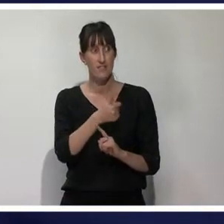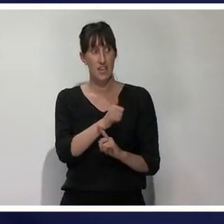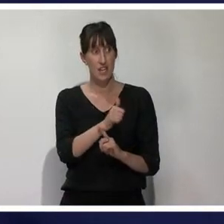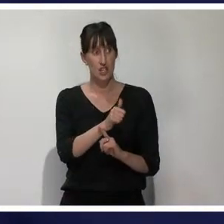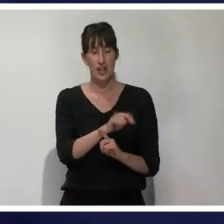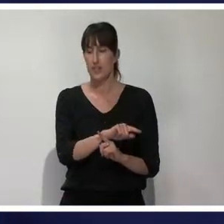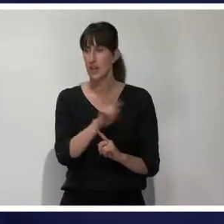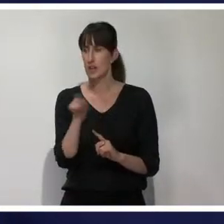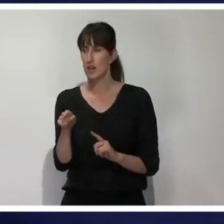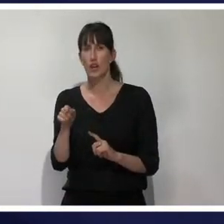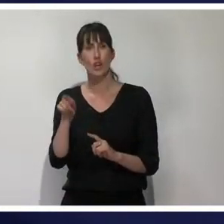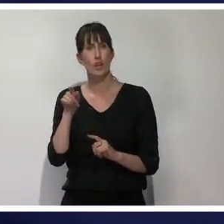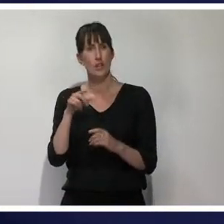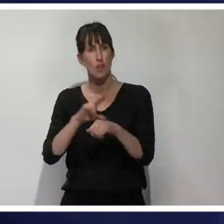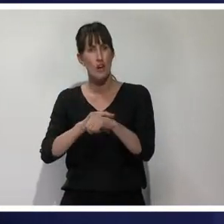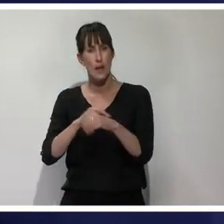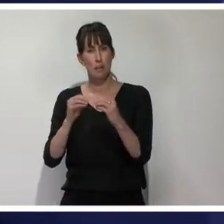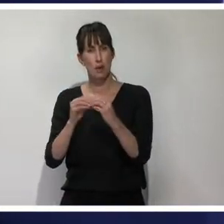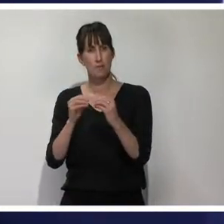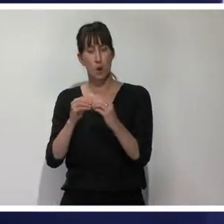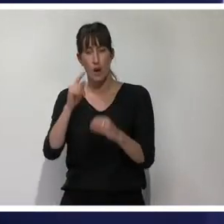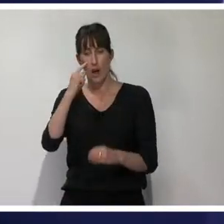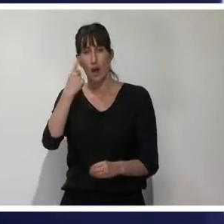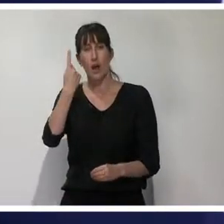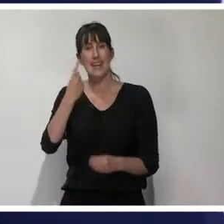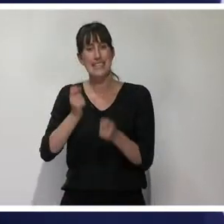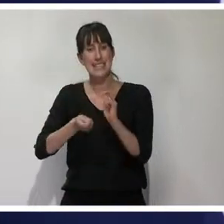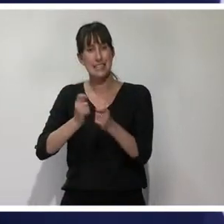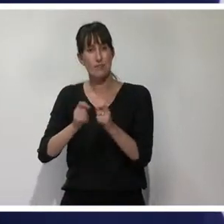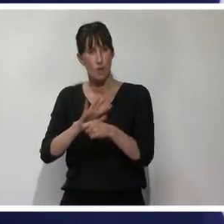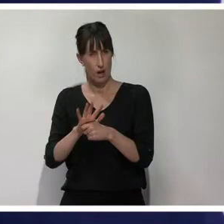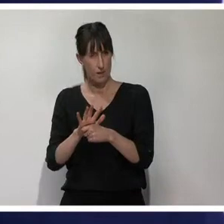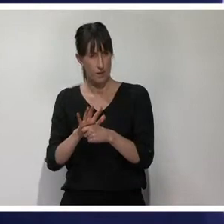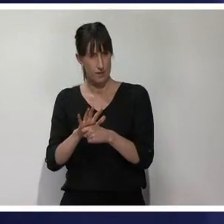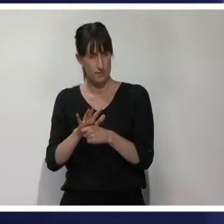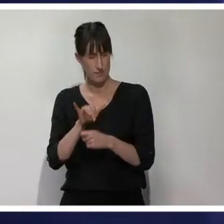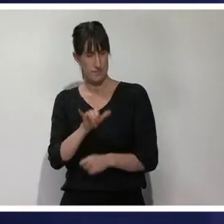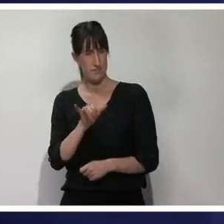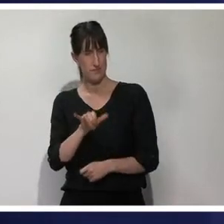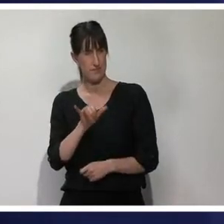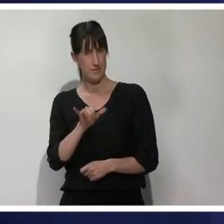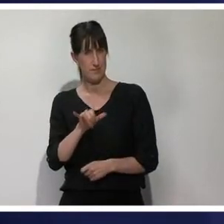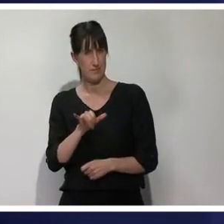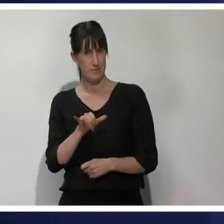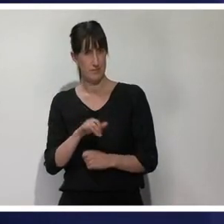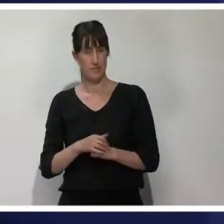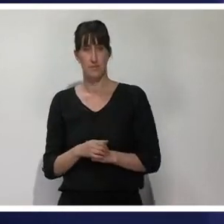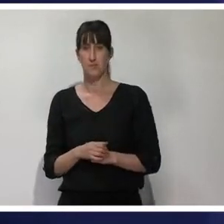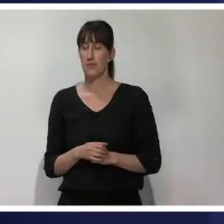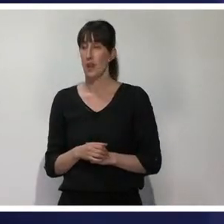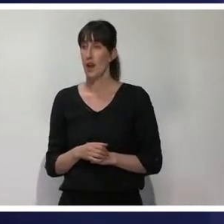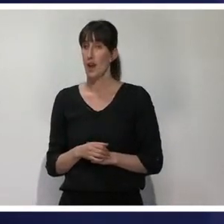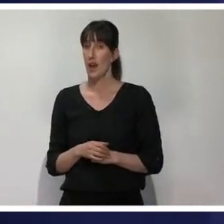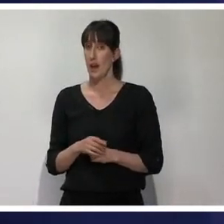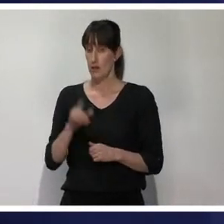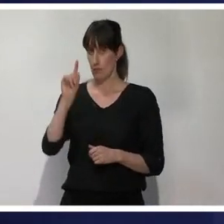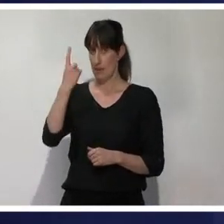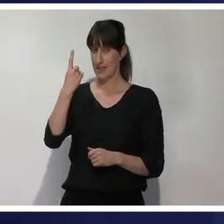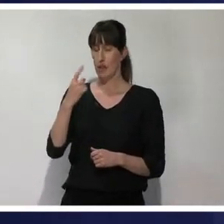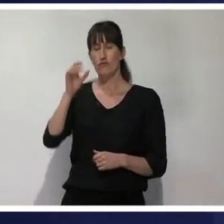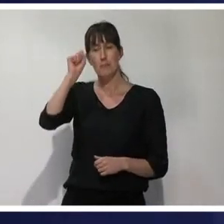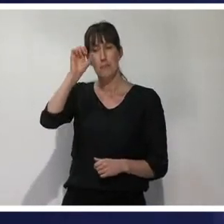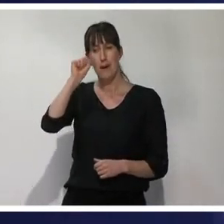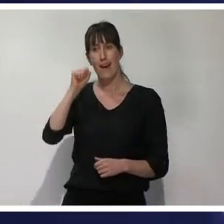What do you make of his assertions? You'll recall that it was actually on the day that there was a change